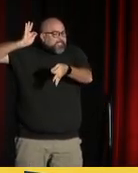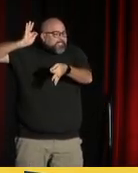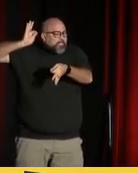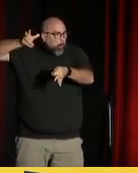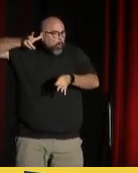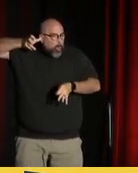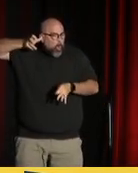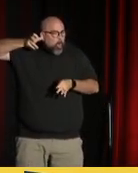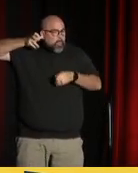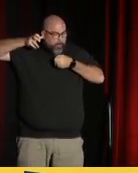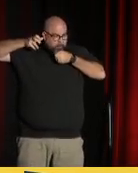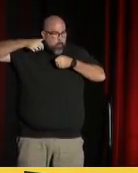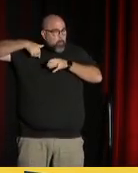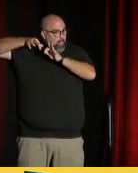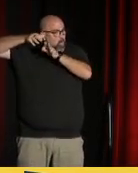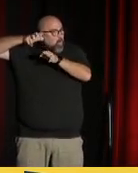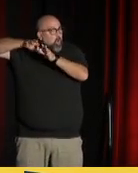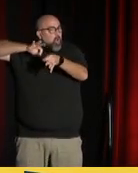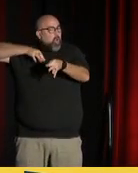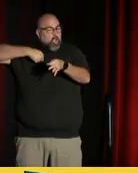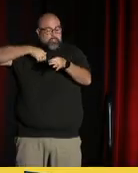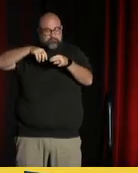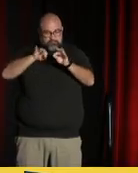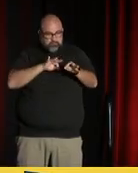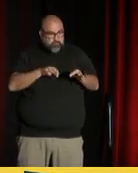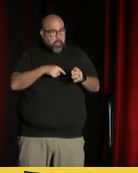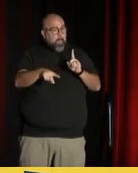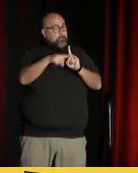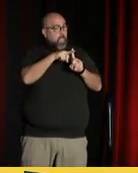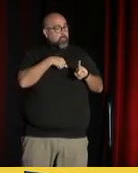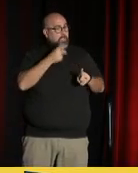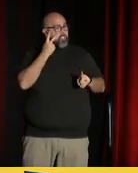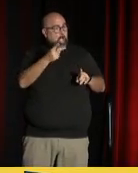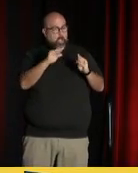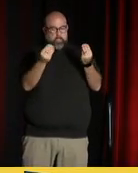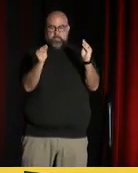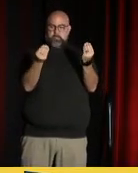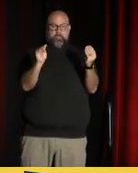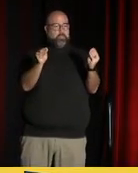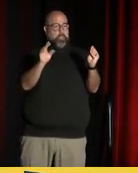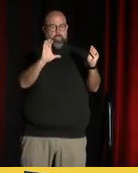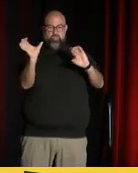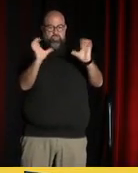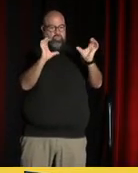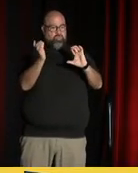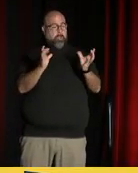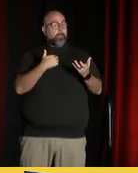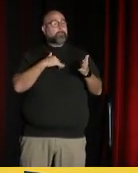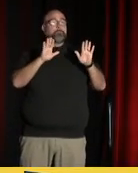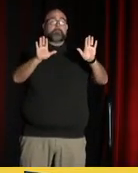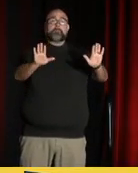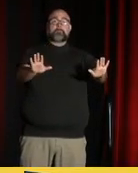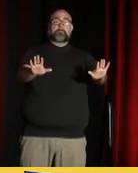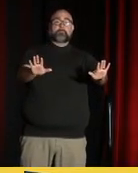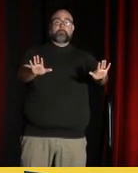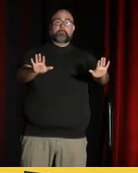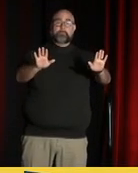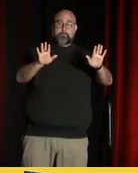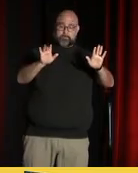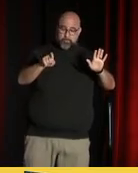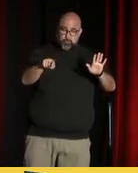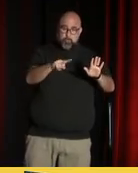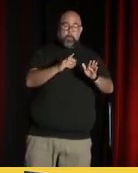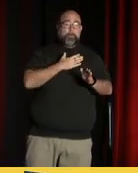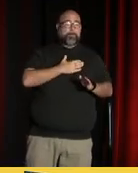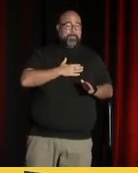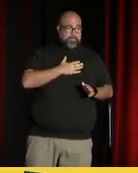the microphone. We saw torn up pages of the newspaper there in your hand. Well, this is where I need all of you to please talk